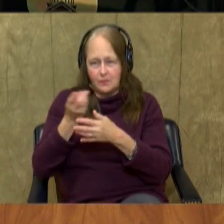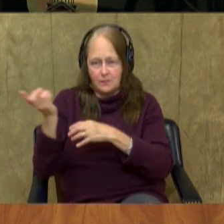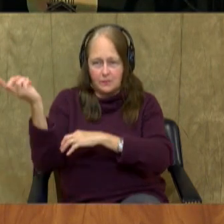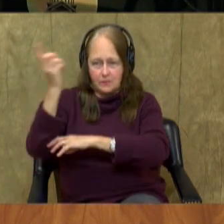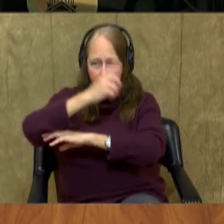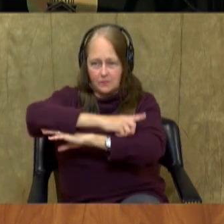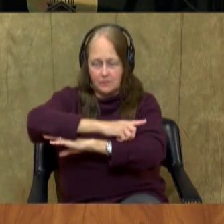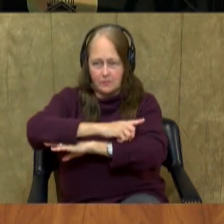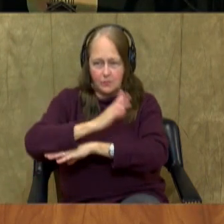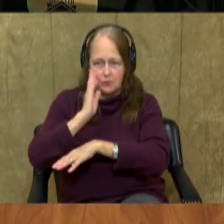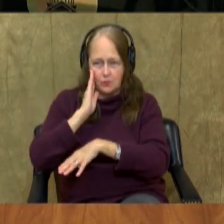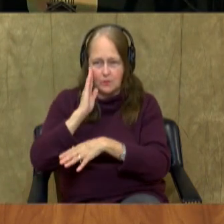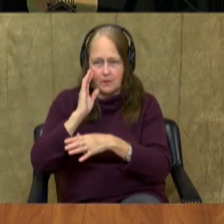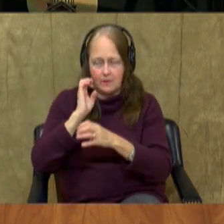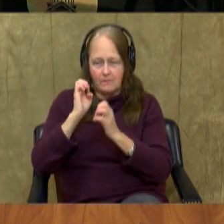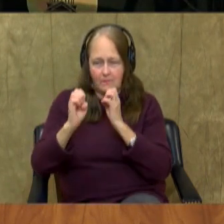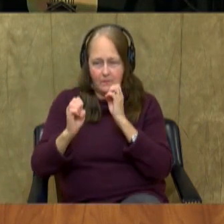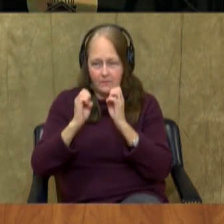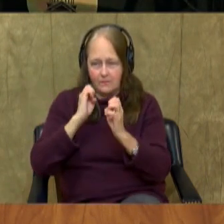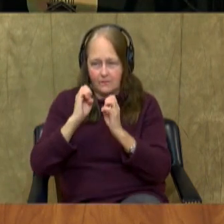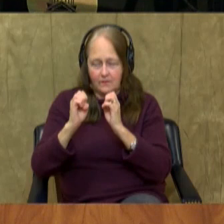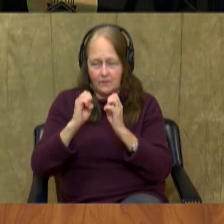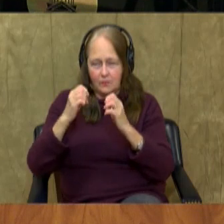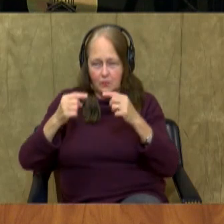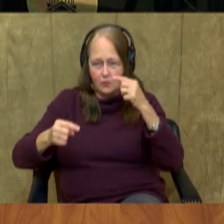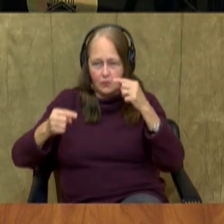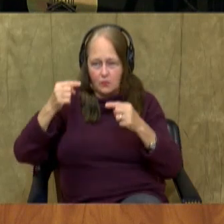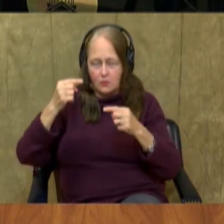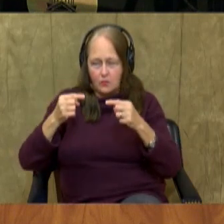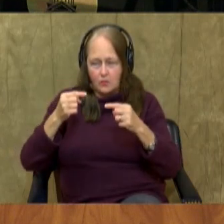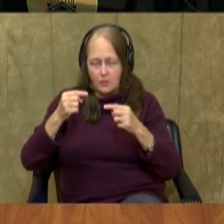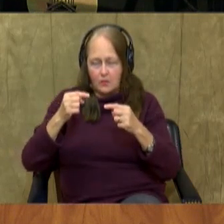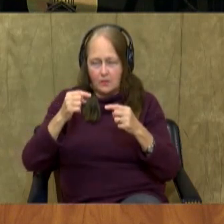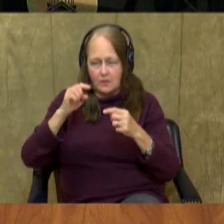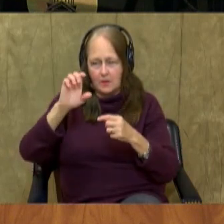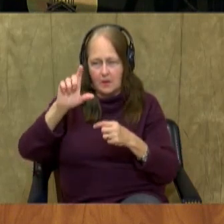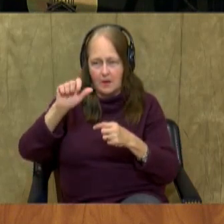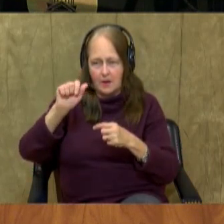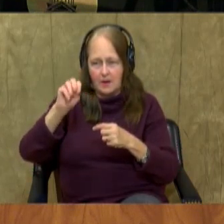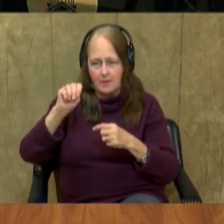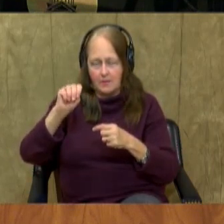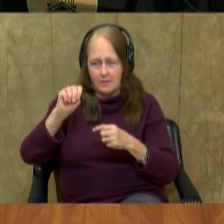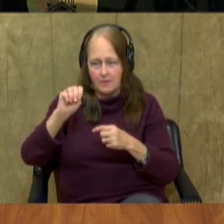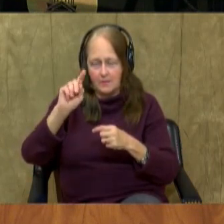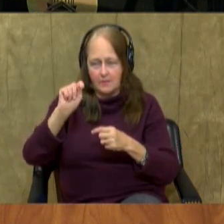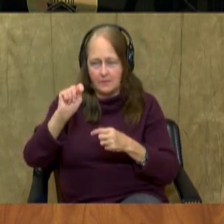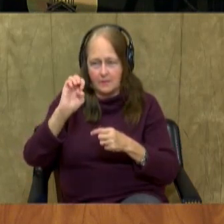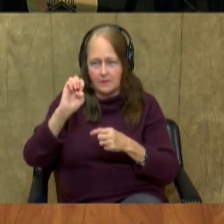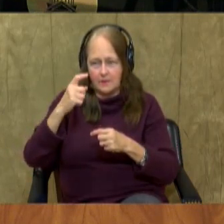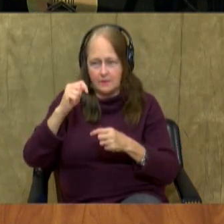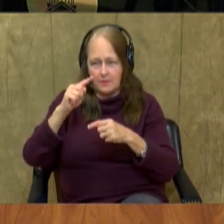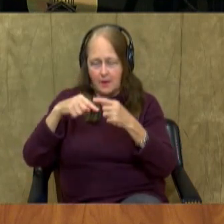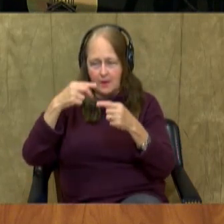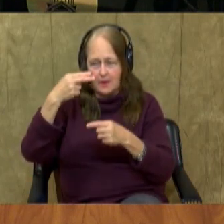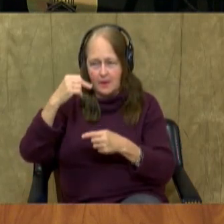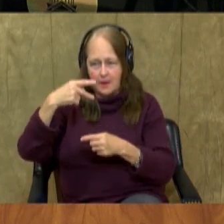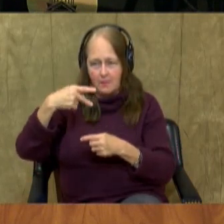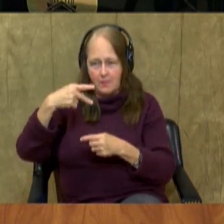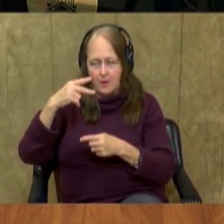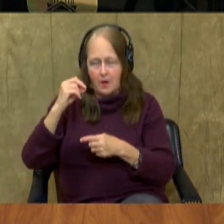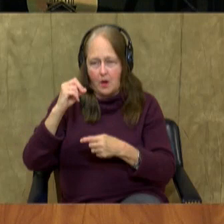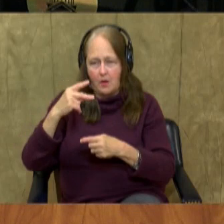Today, we evaluated an argument with specific claims in a text. That was a text about hip hop.